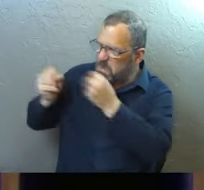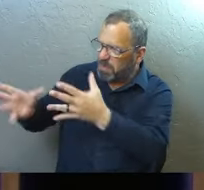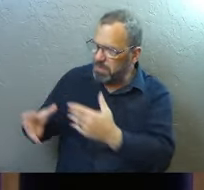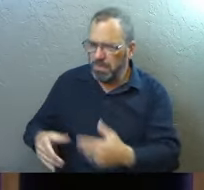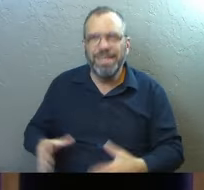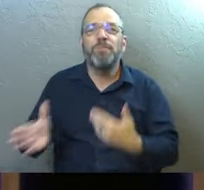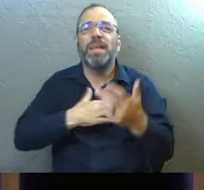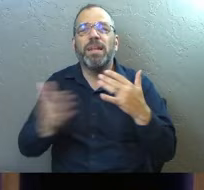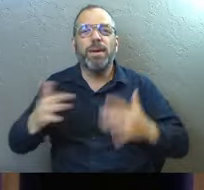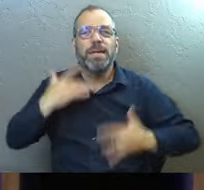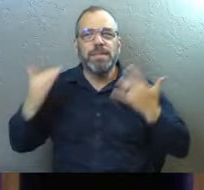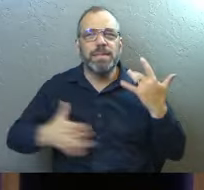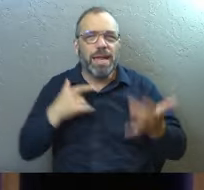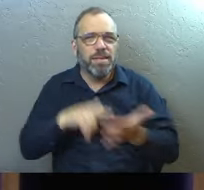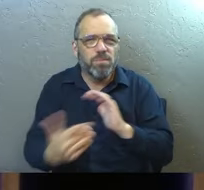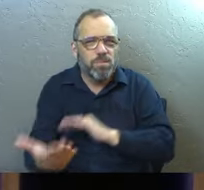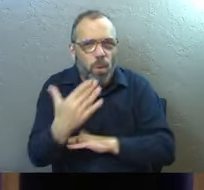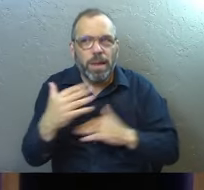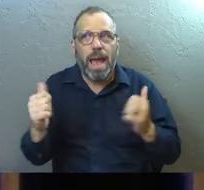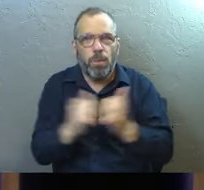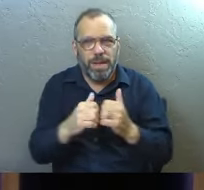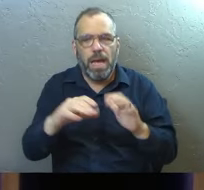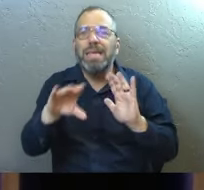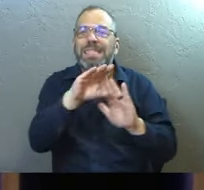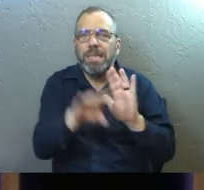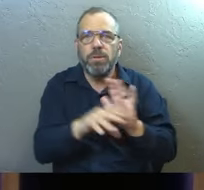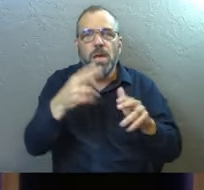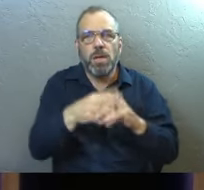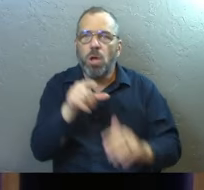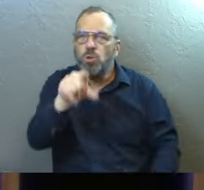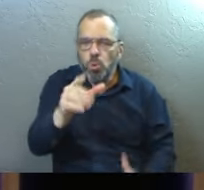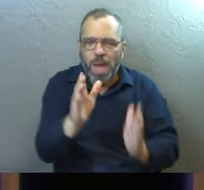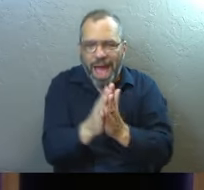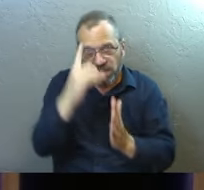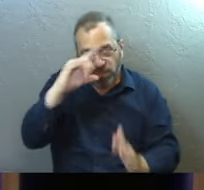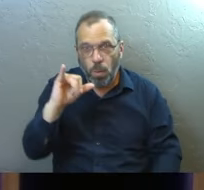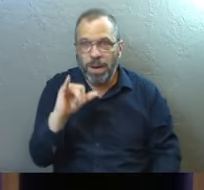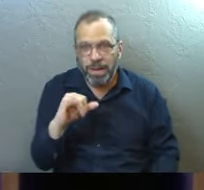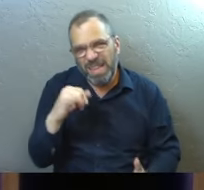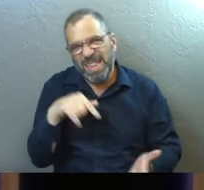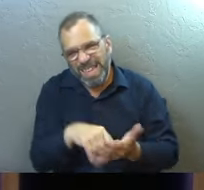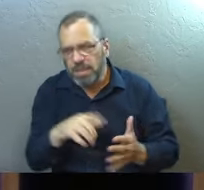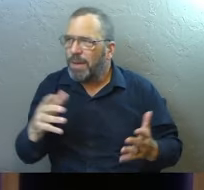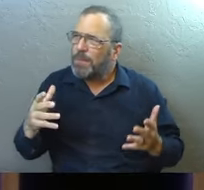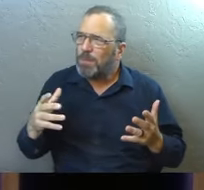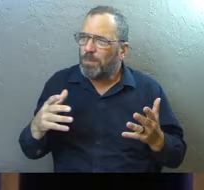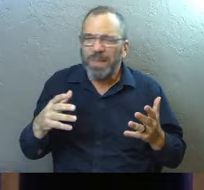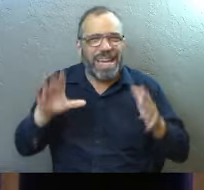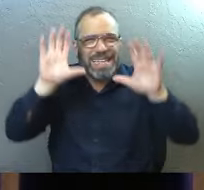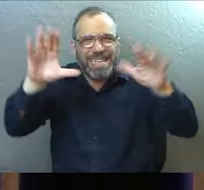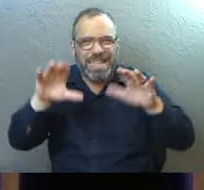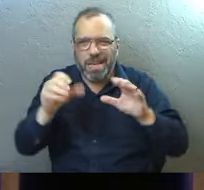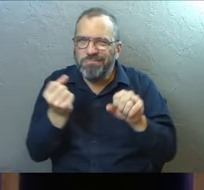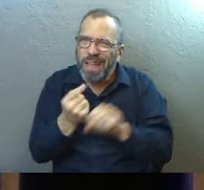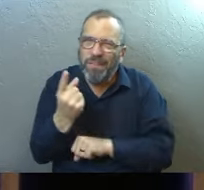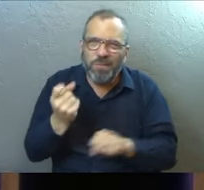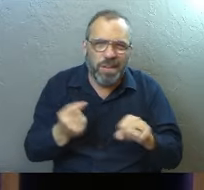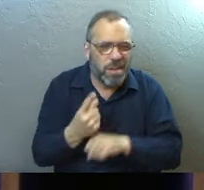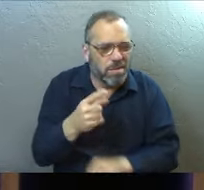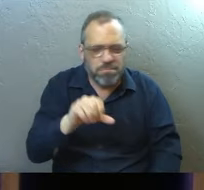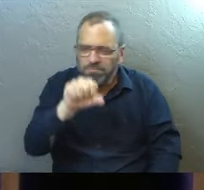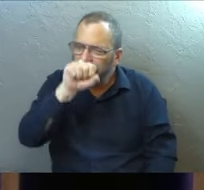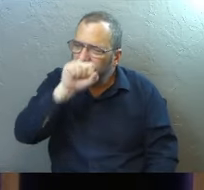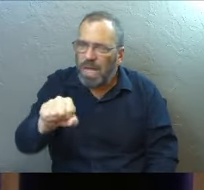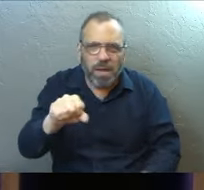But so excited this morning to be with you. And we are in this series right now called You Ask For It. And it's this great series we do every single year, and I